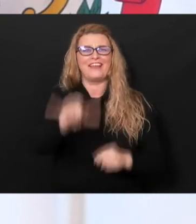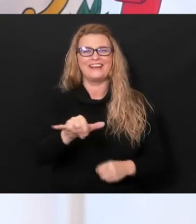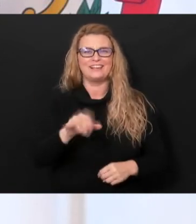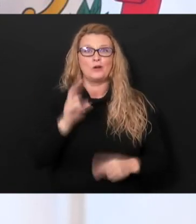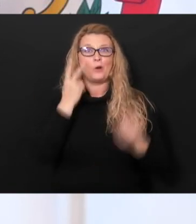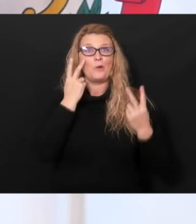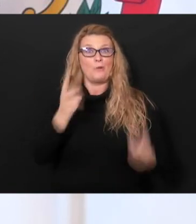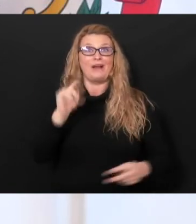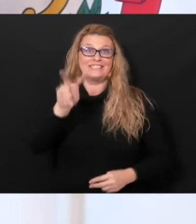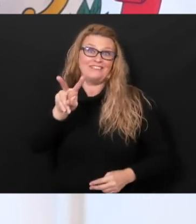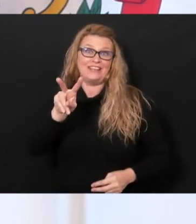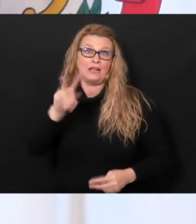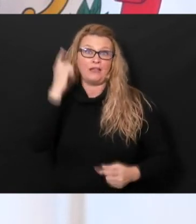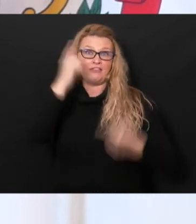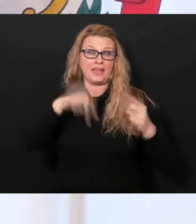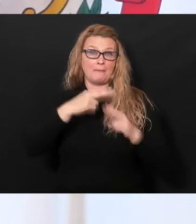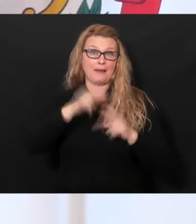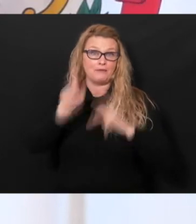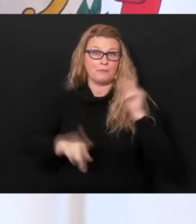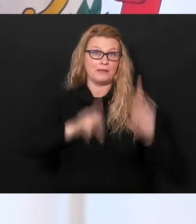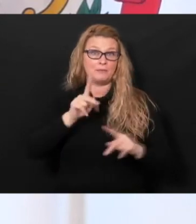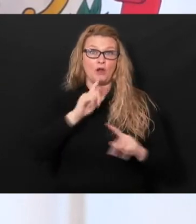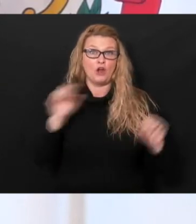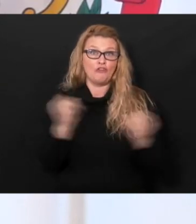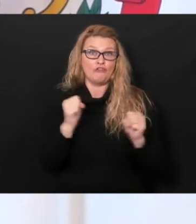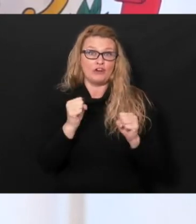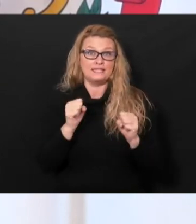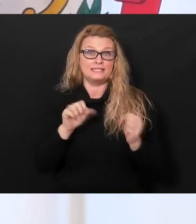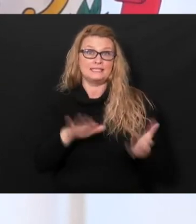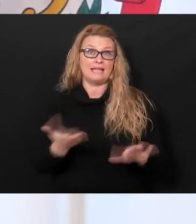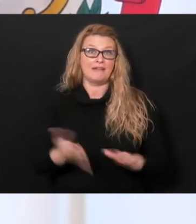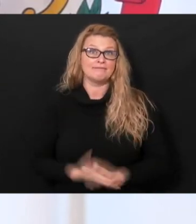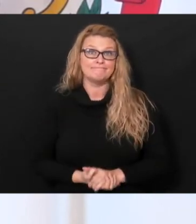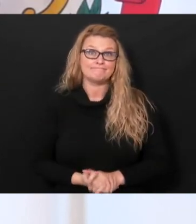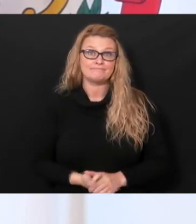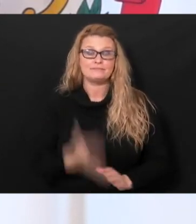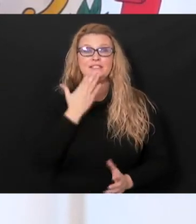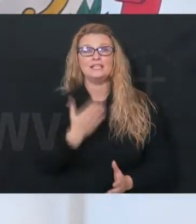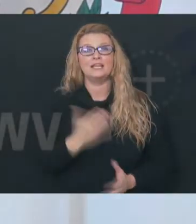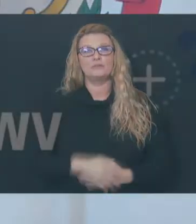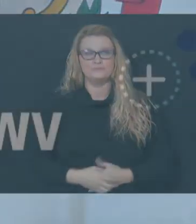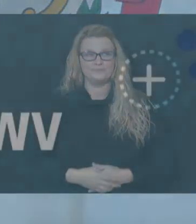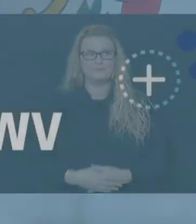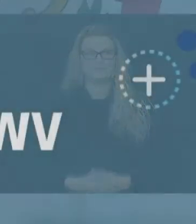the TV and think about those people down there that are freezing to death. Anyway, thank y'all.